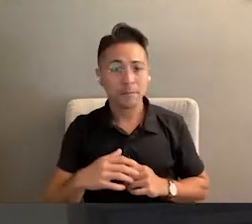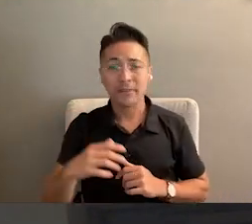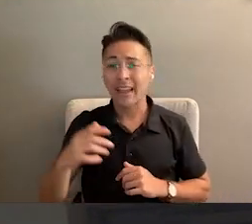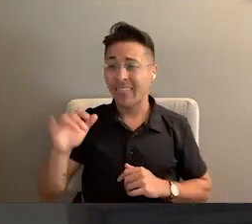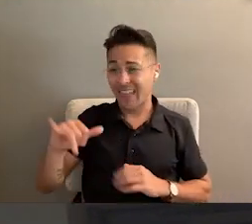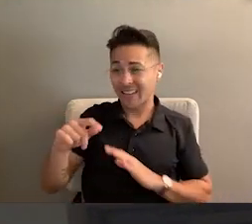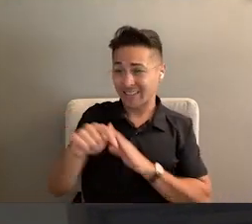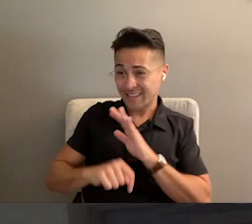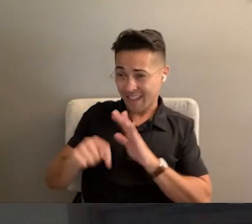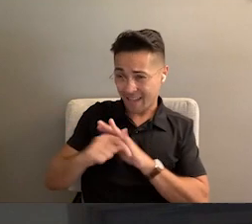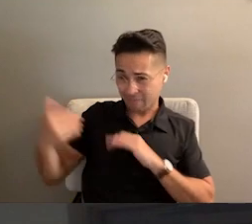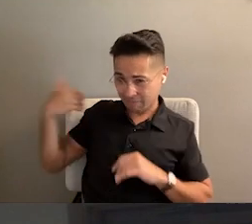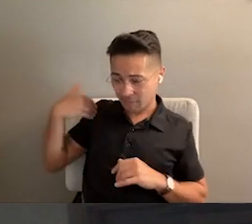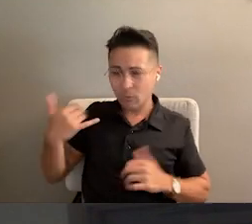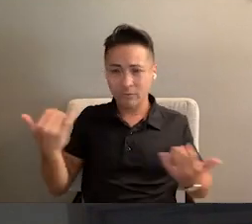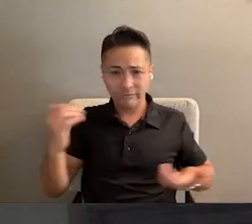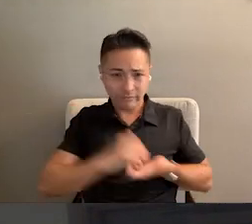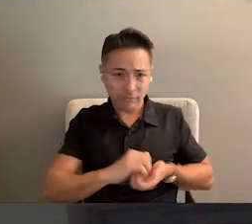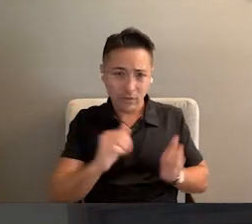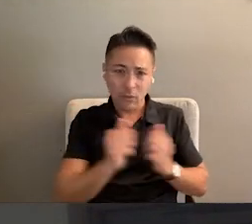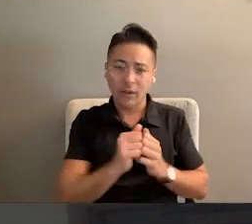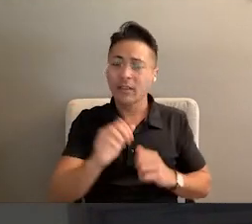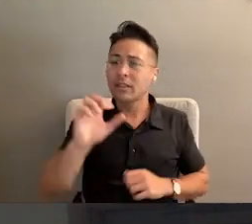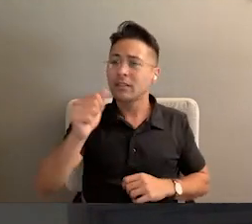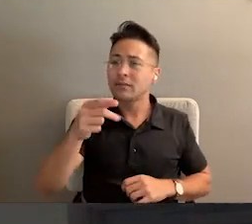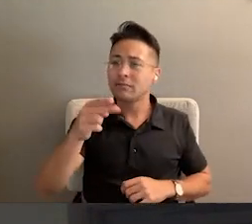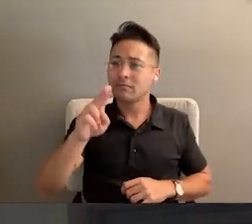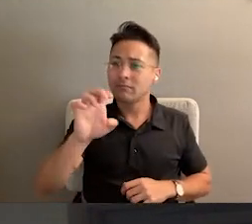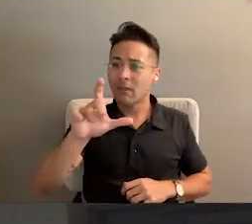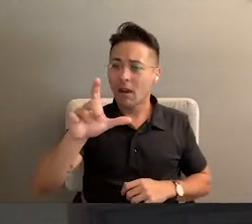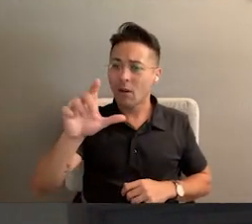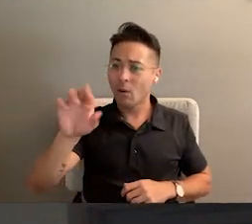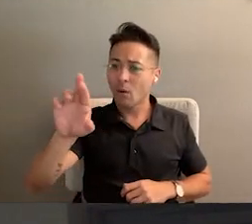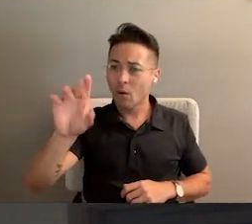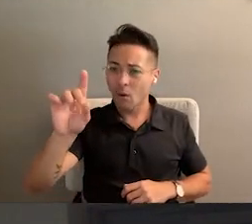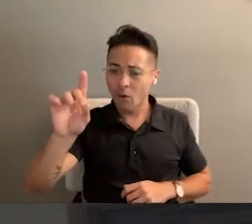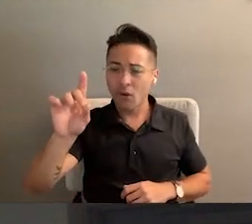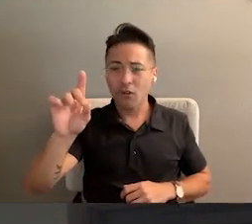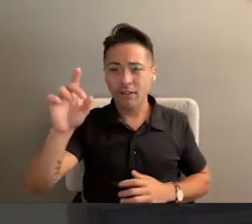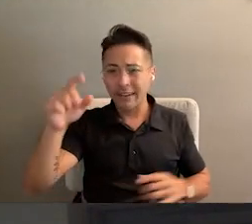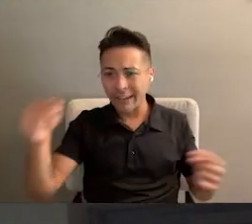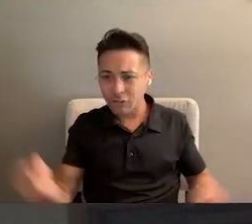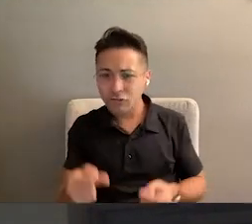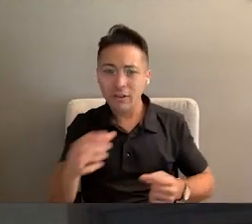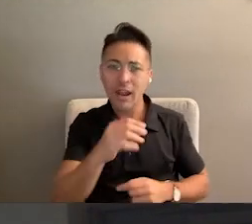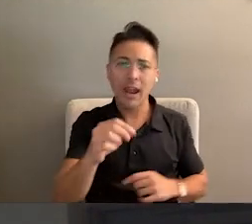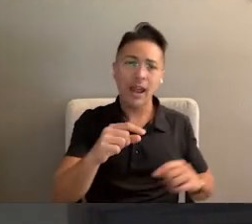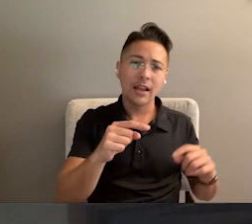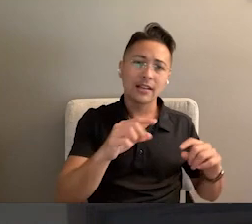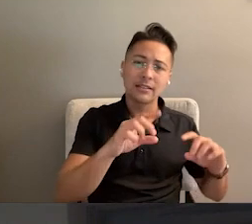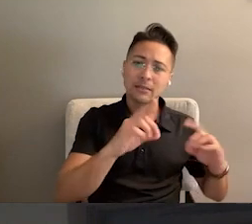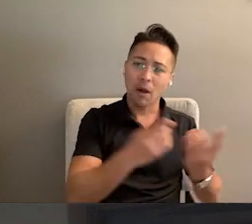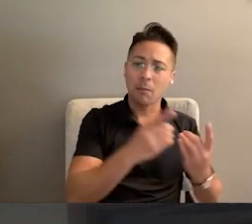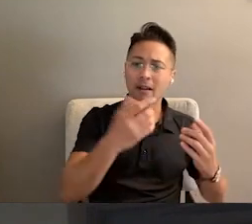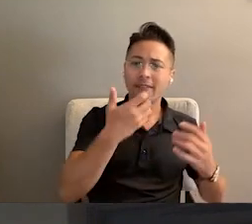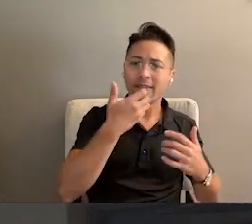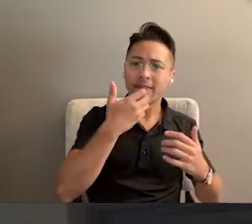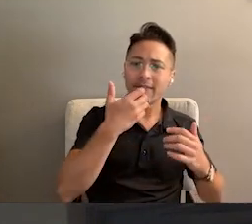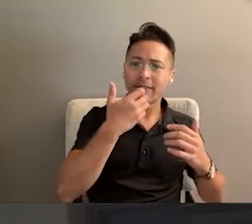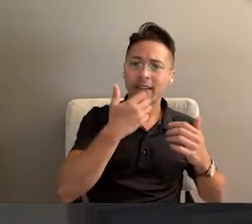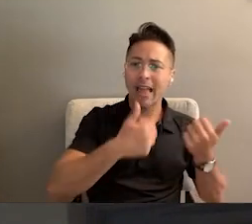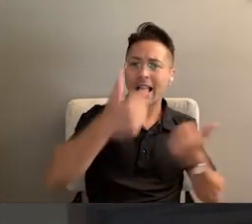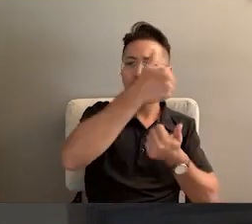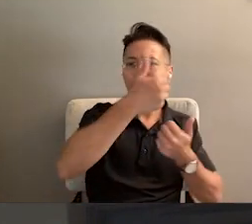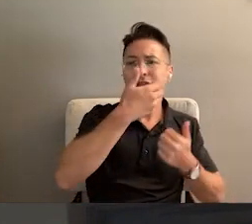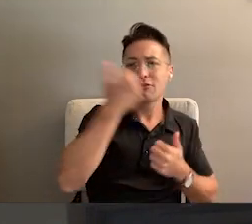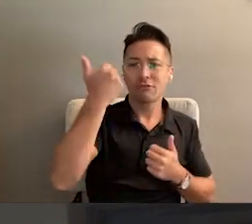program in the state of Florida. We were still combined, at that point in time, we were combined with brain and spinal cord injury and Department of